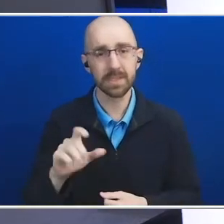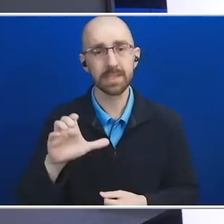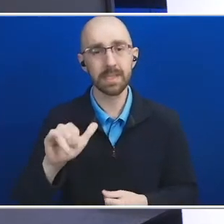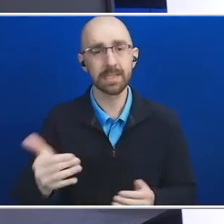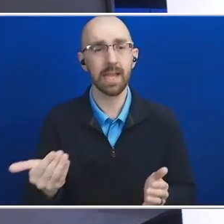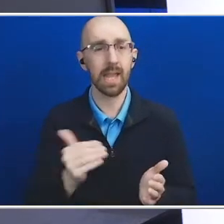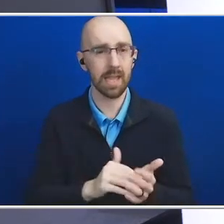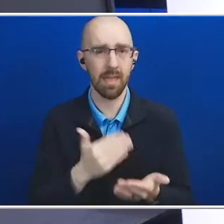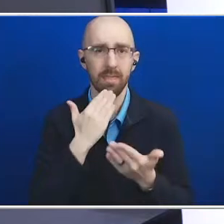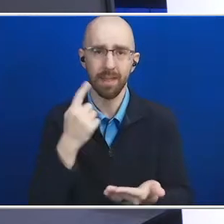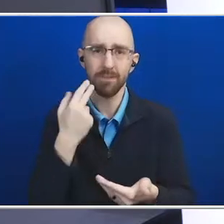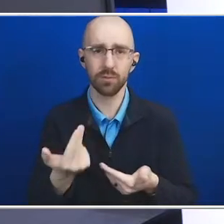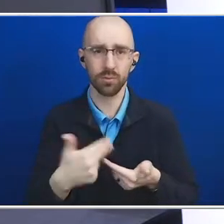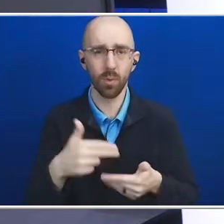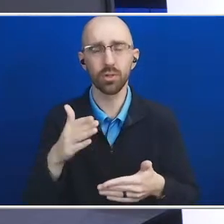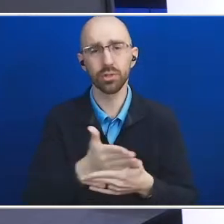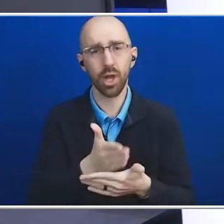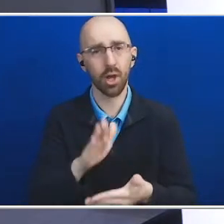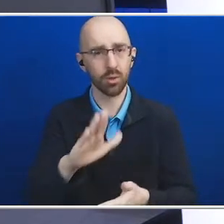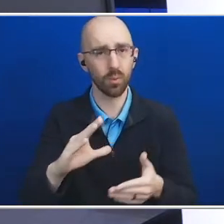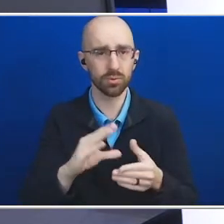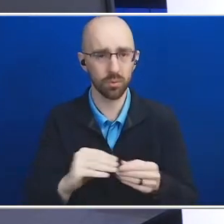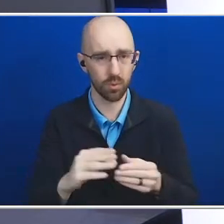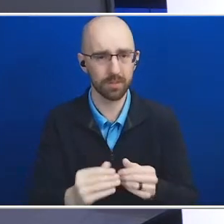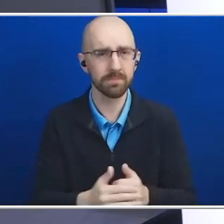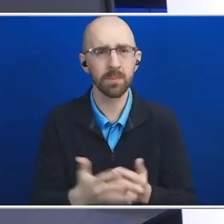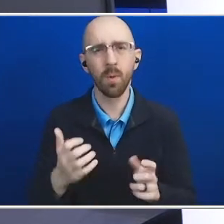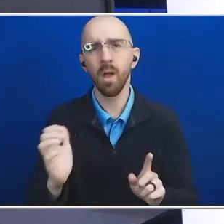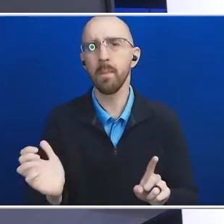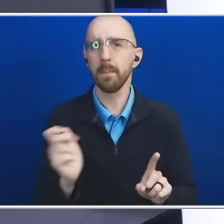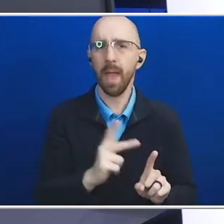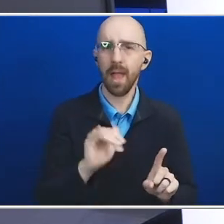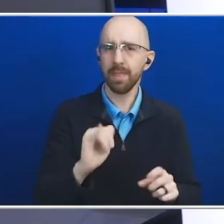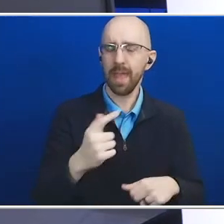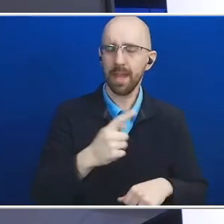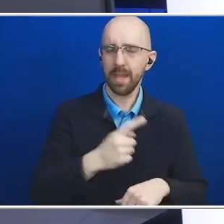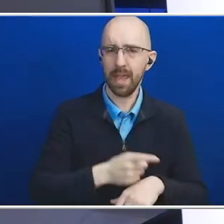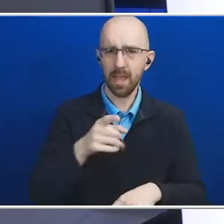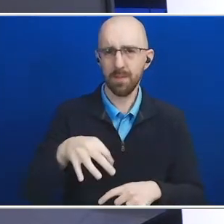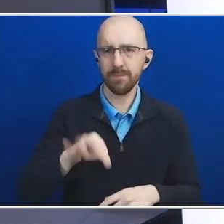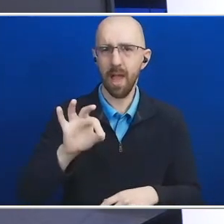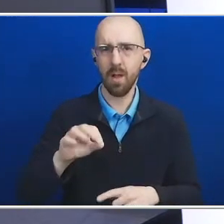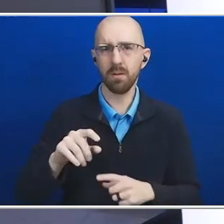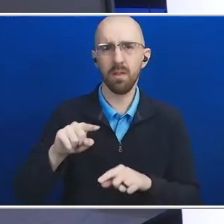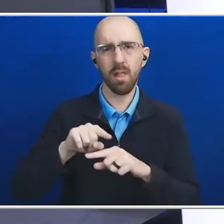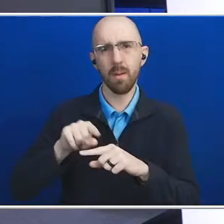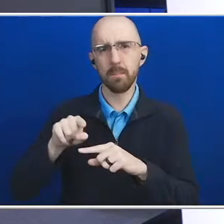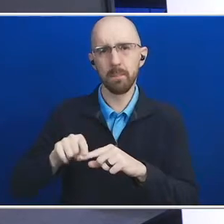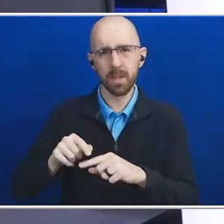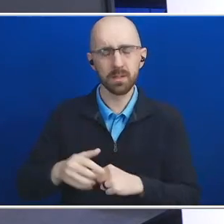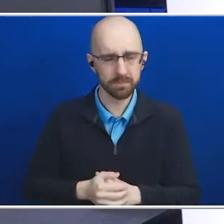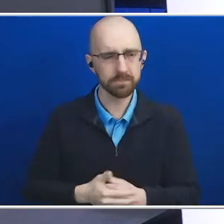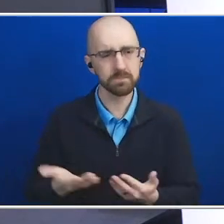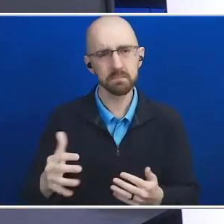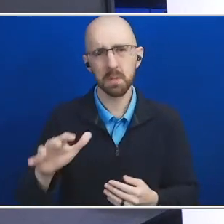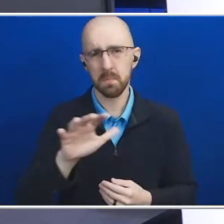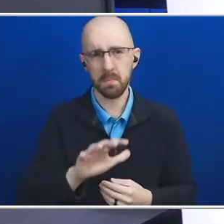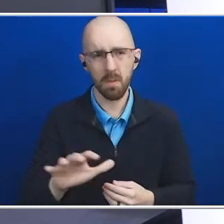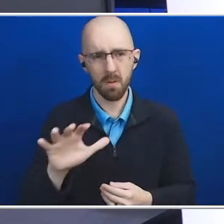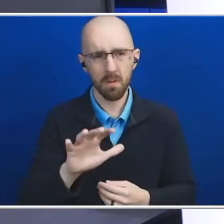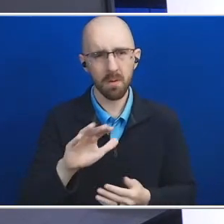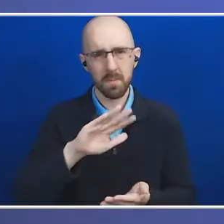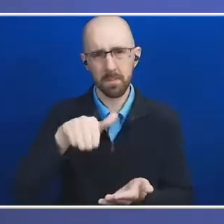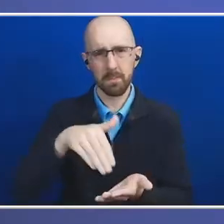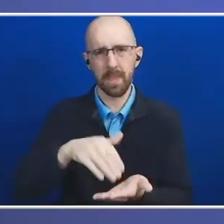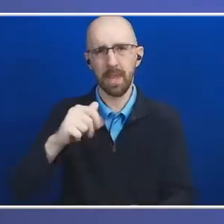share your story. Take us back to that day that you found a lump. So it was about mid-April that I